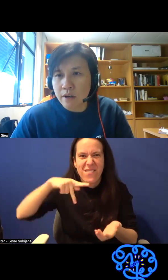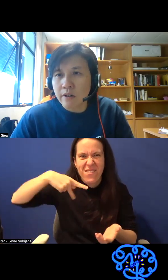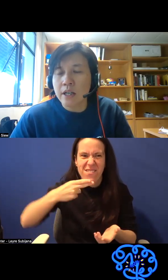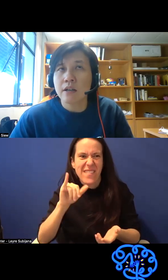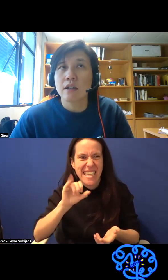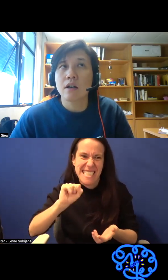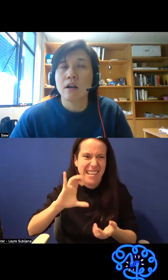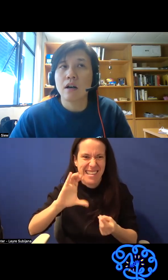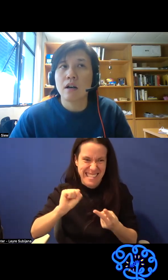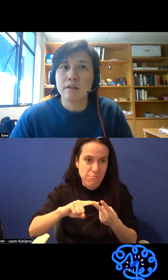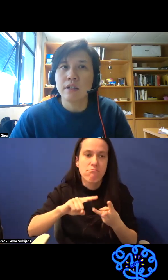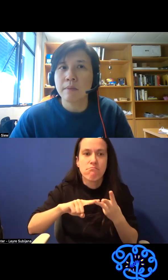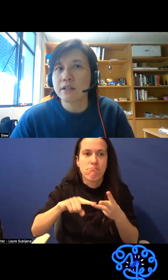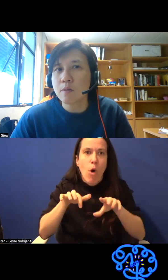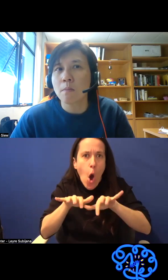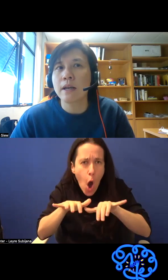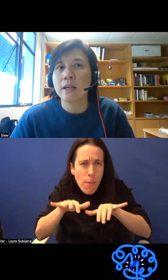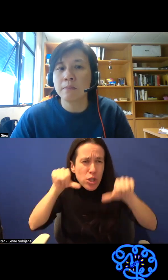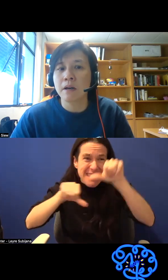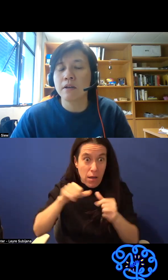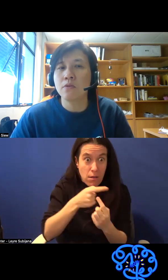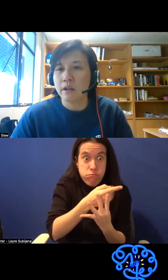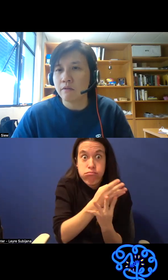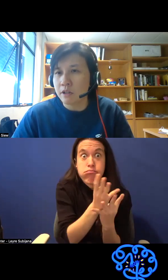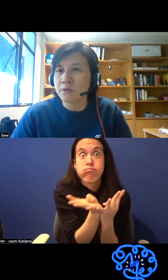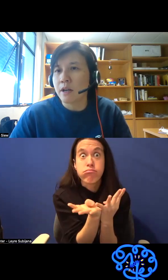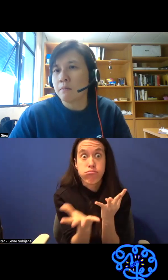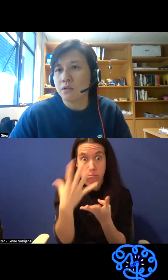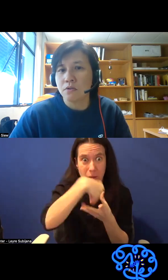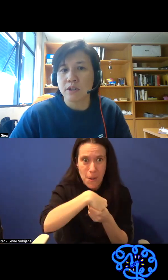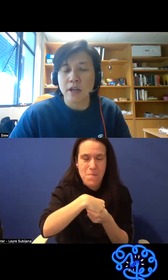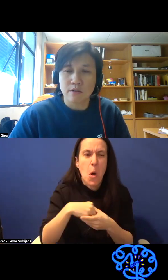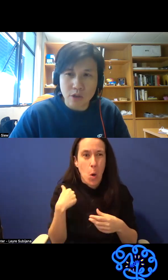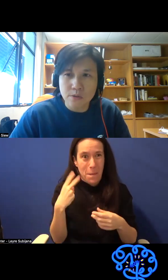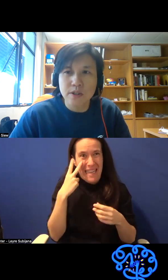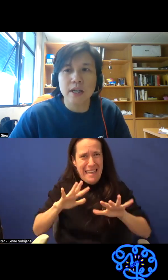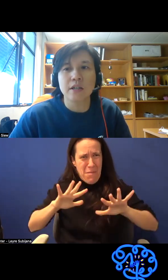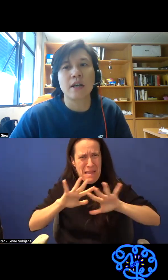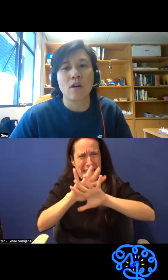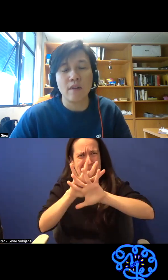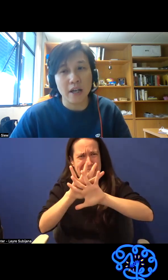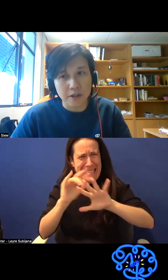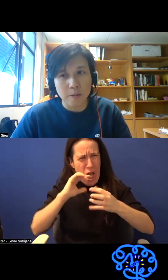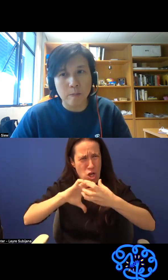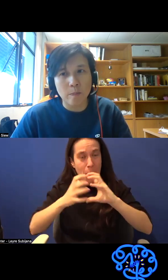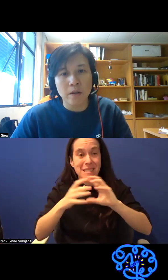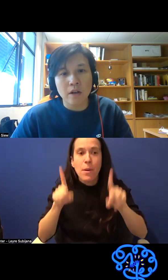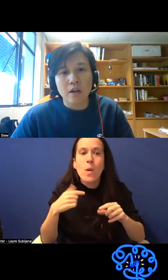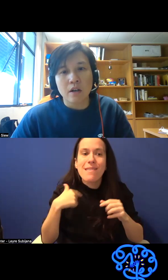are they might seem complicated, but you can reduce them to a set of nodes and a set of